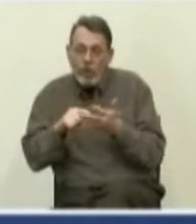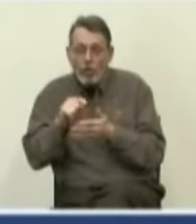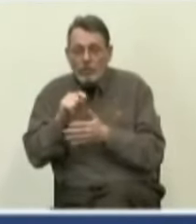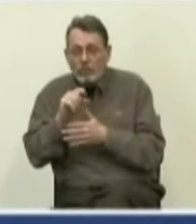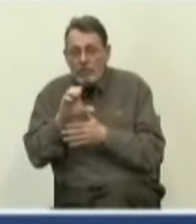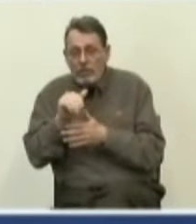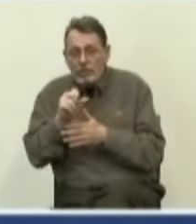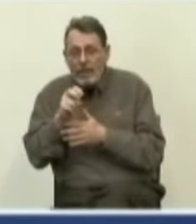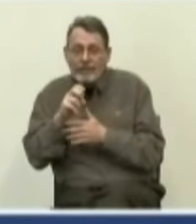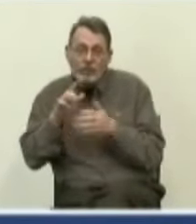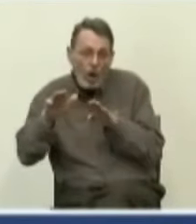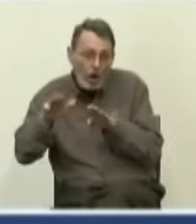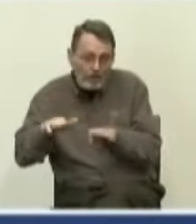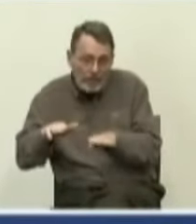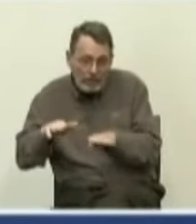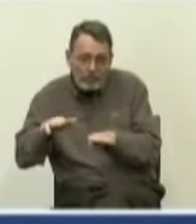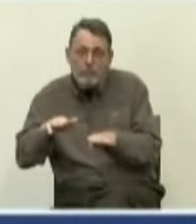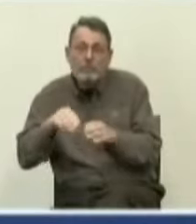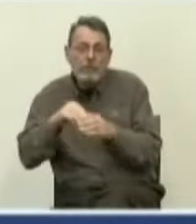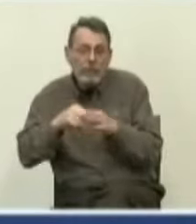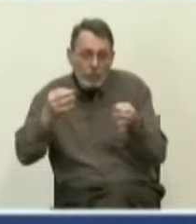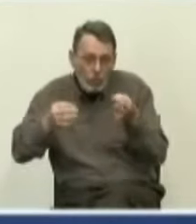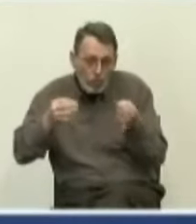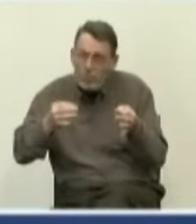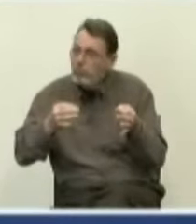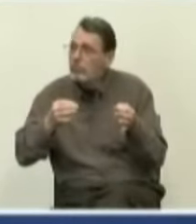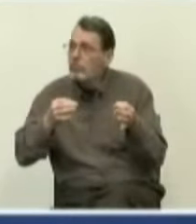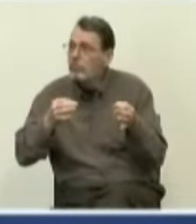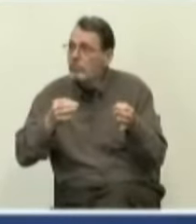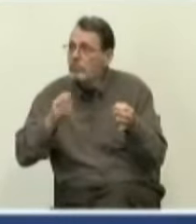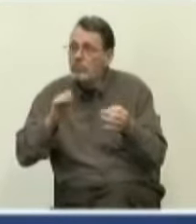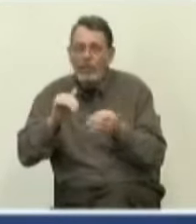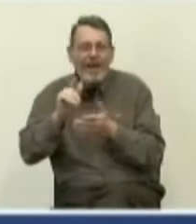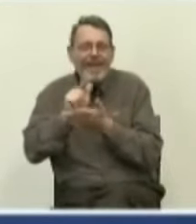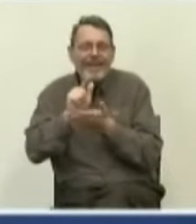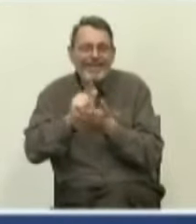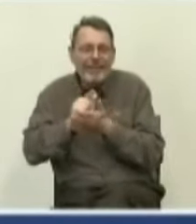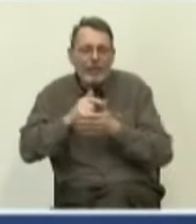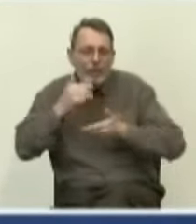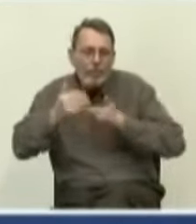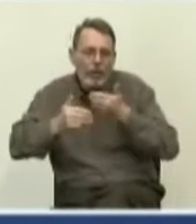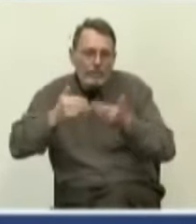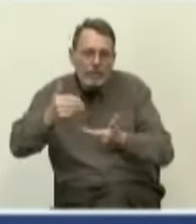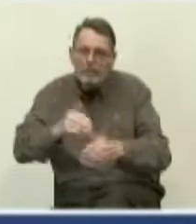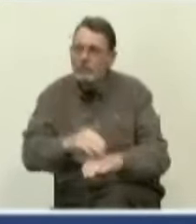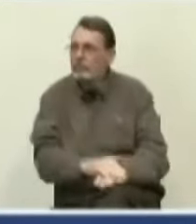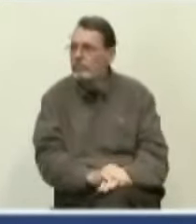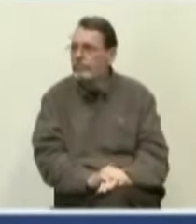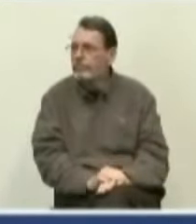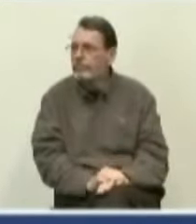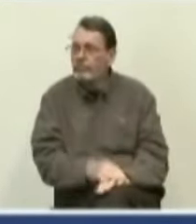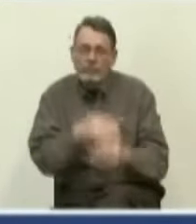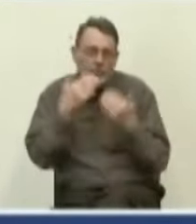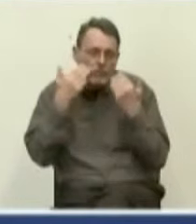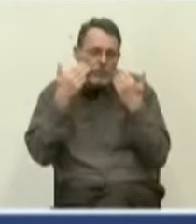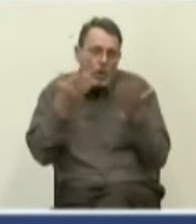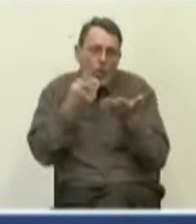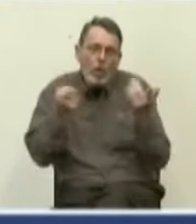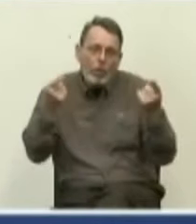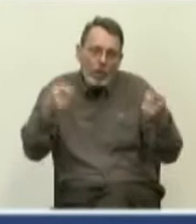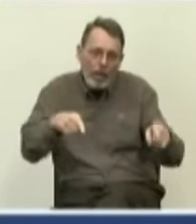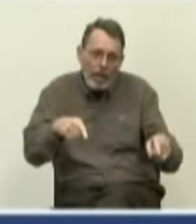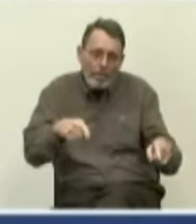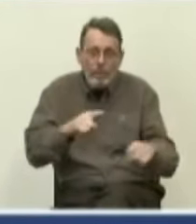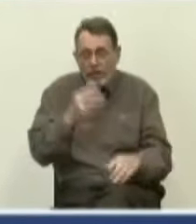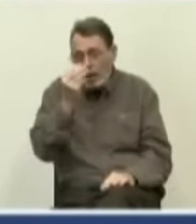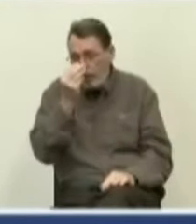settled in court and by a legal process. So we don't know what's going to happen on this case, but I can just